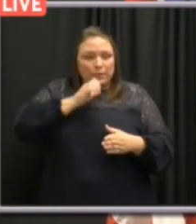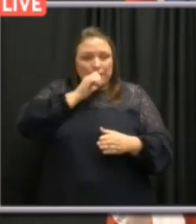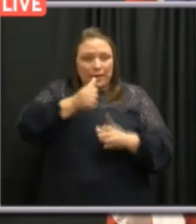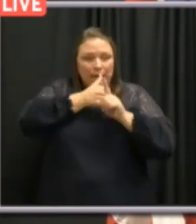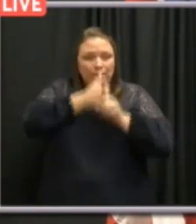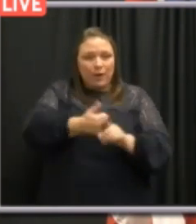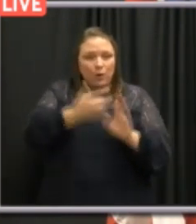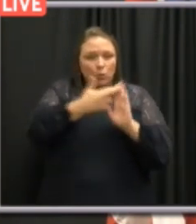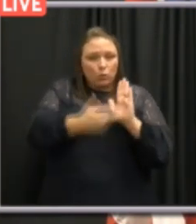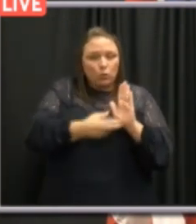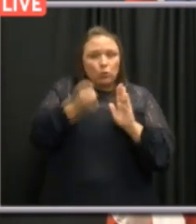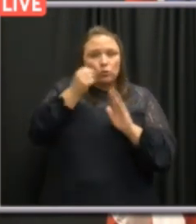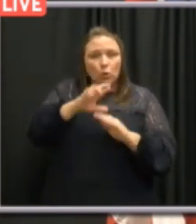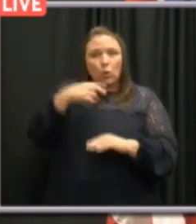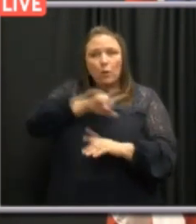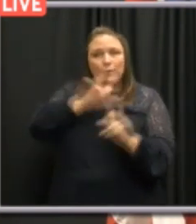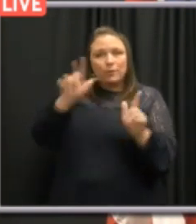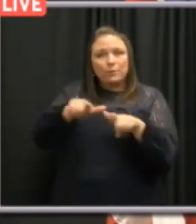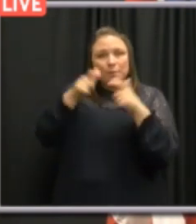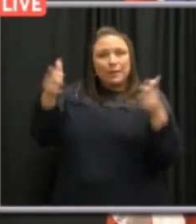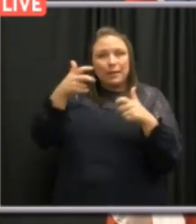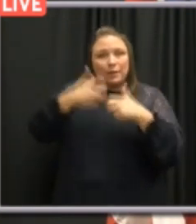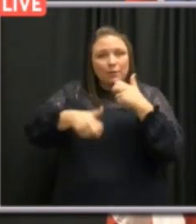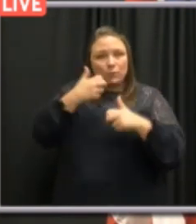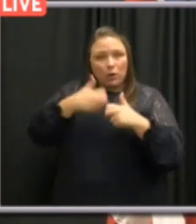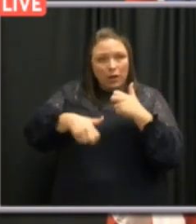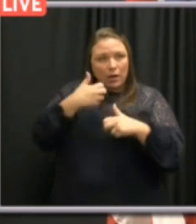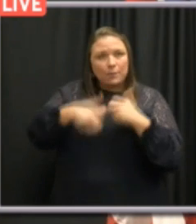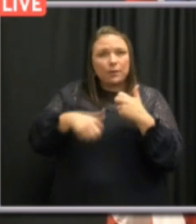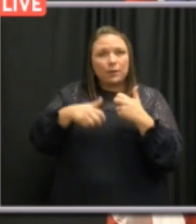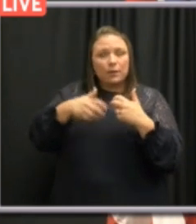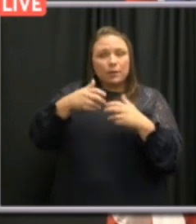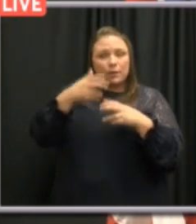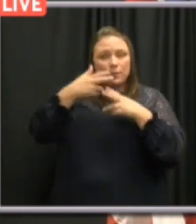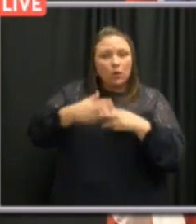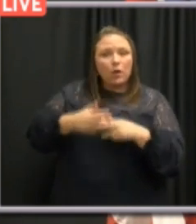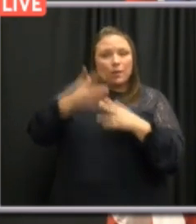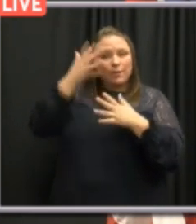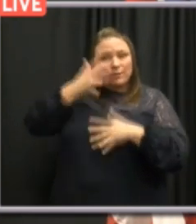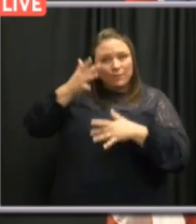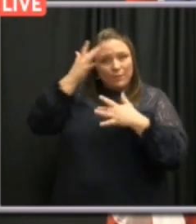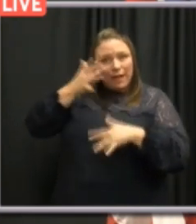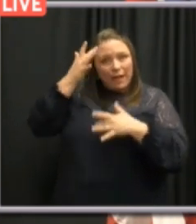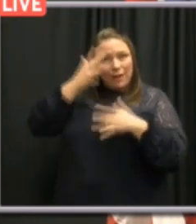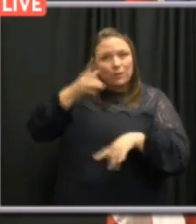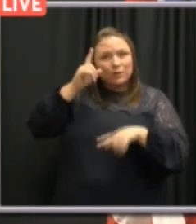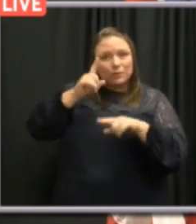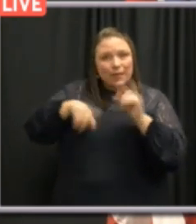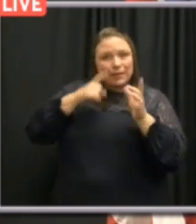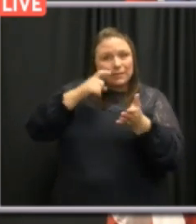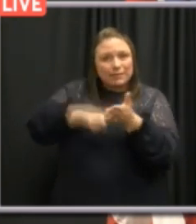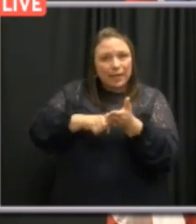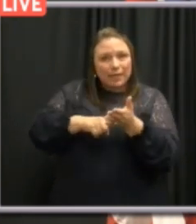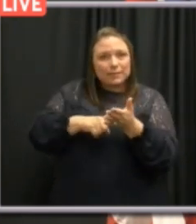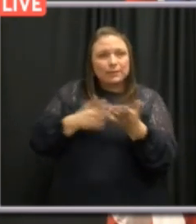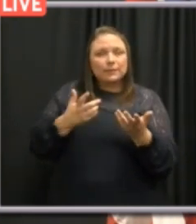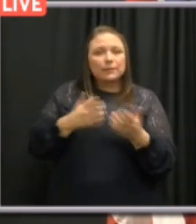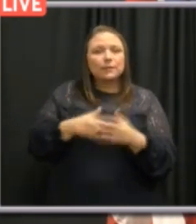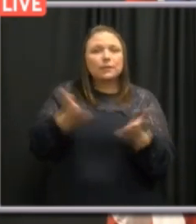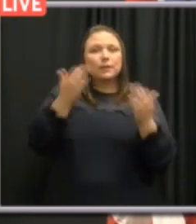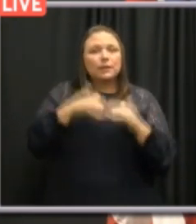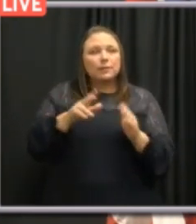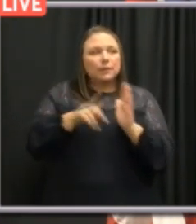held accountable, or we've got a bigger problem on our hands. We've got the virus, they're testing for it, and it can't be detected. My